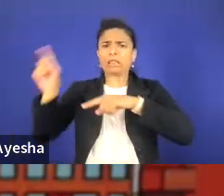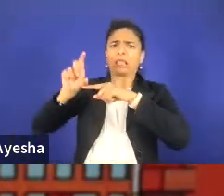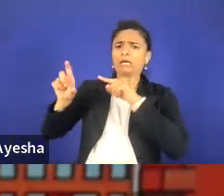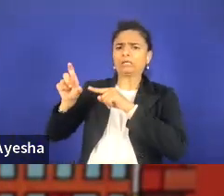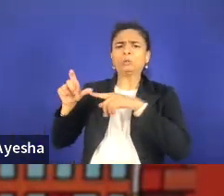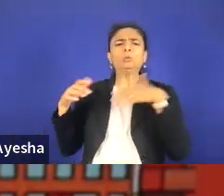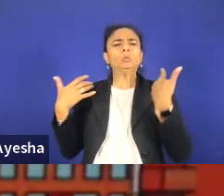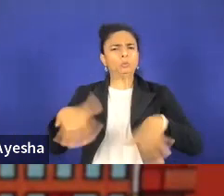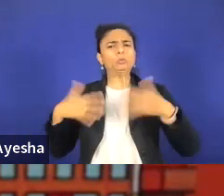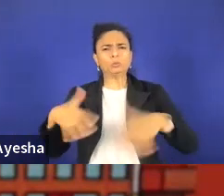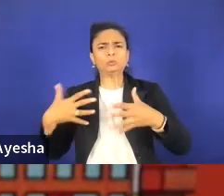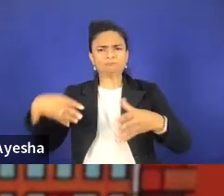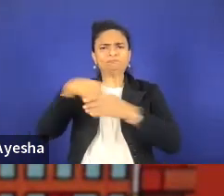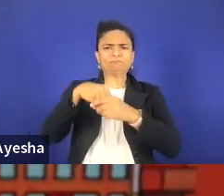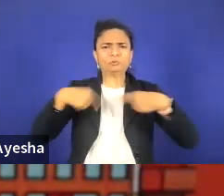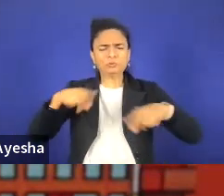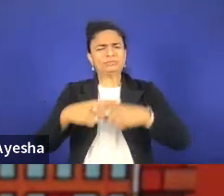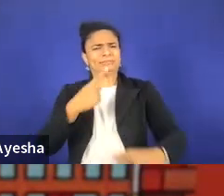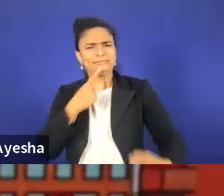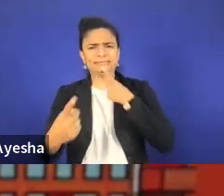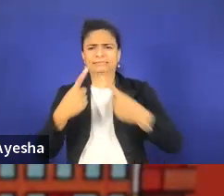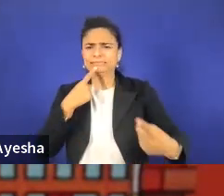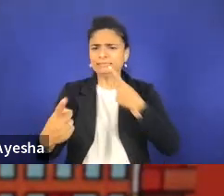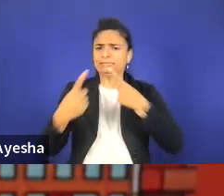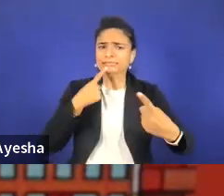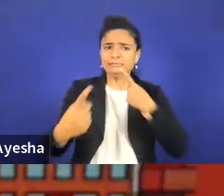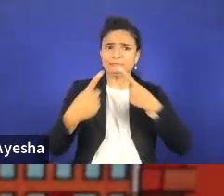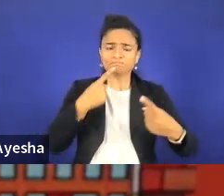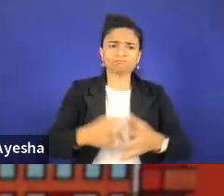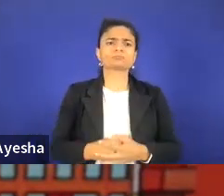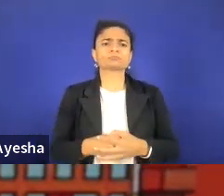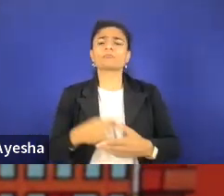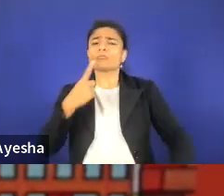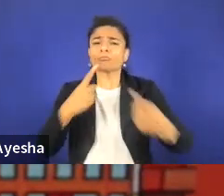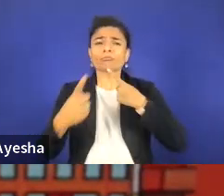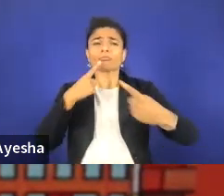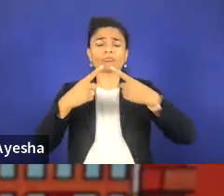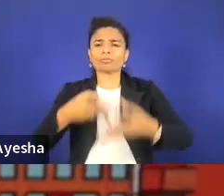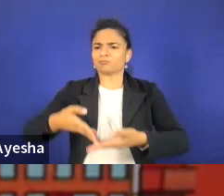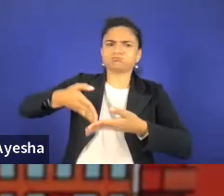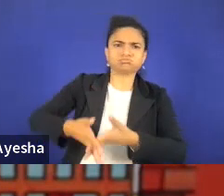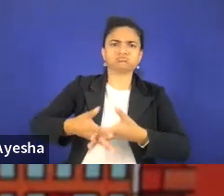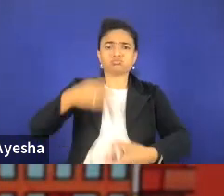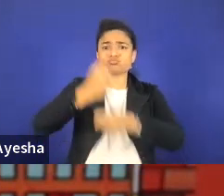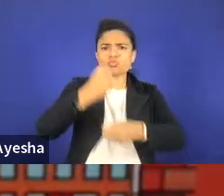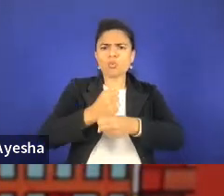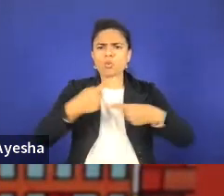tasked to review existing social protection schemes, its support to and for persons with disabilities